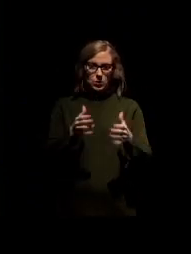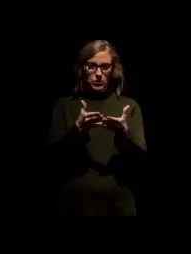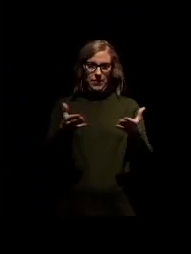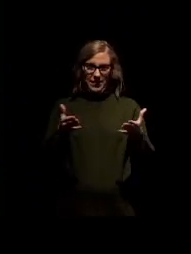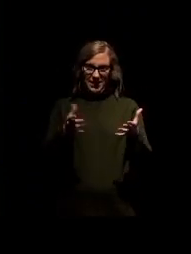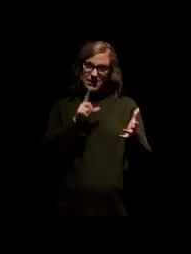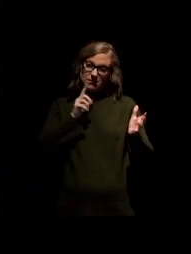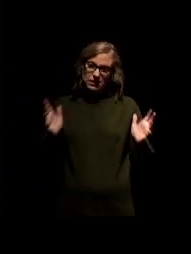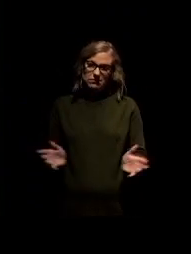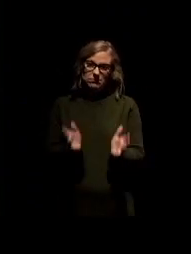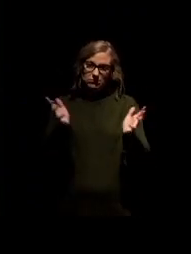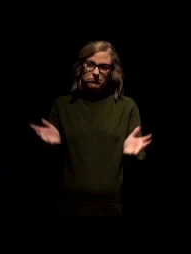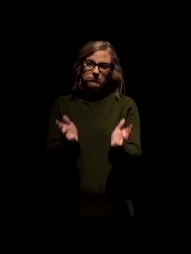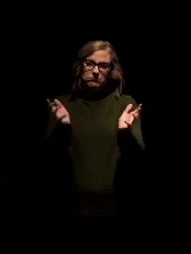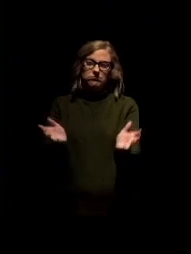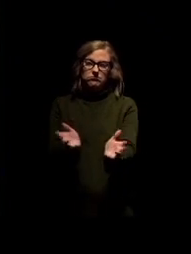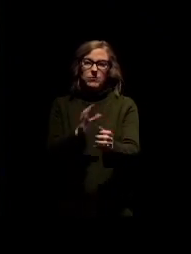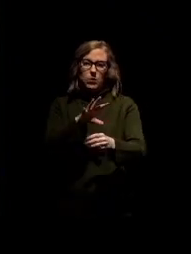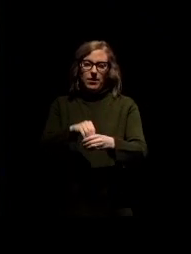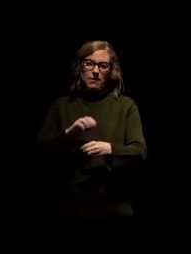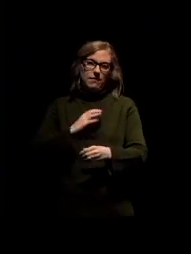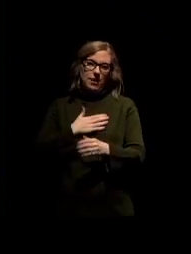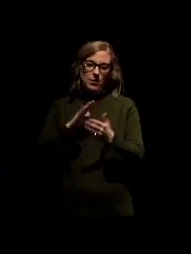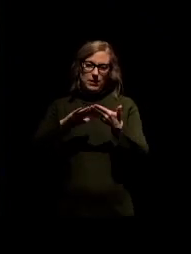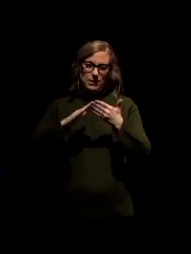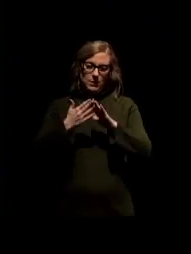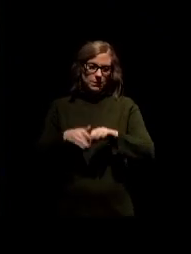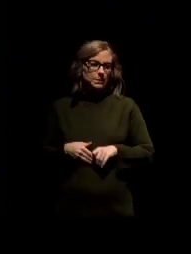move these things in our communities. Oh, wrong direction.